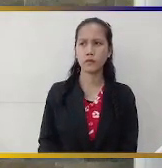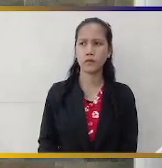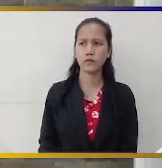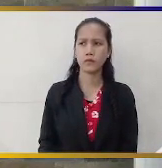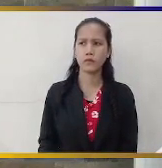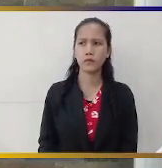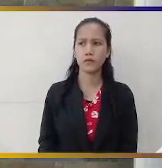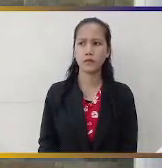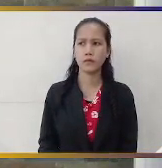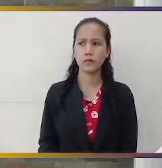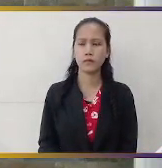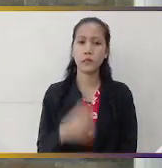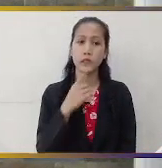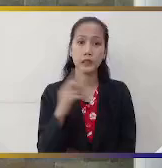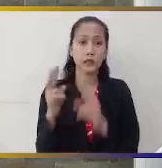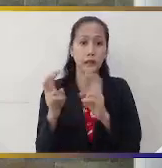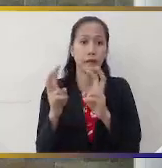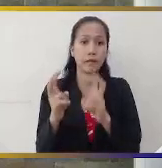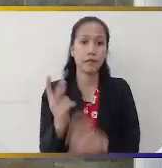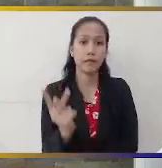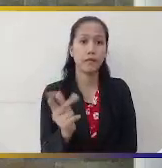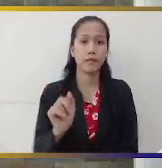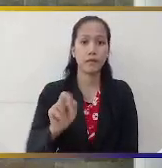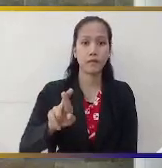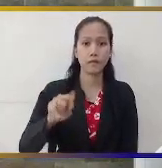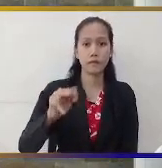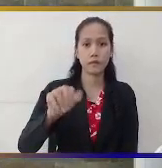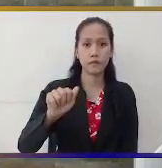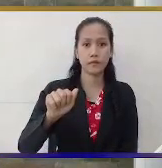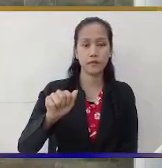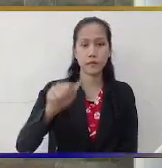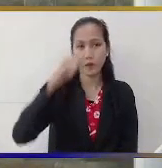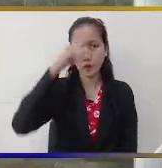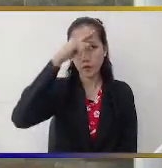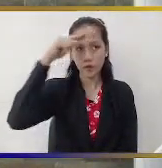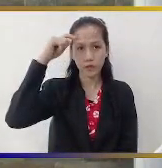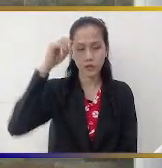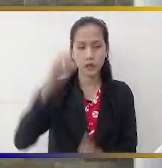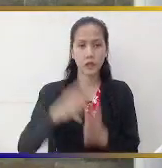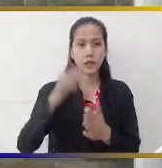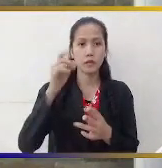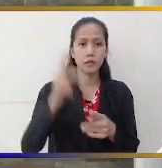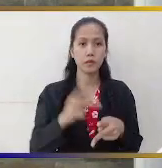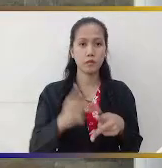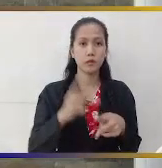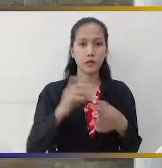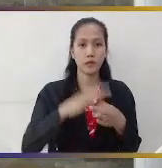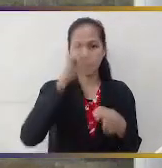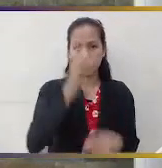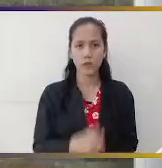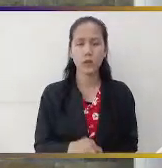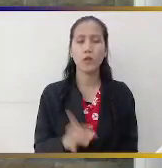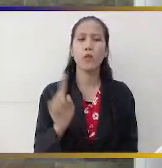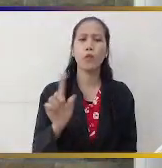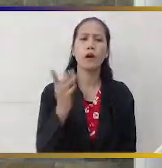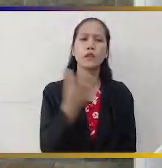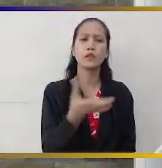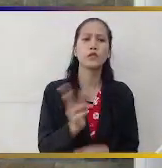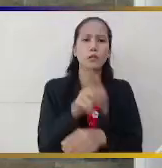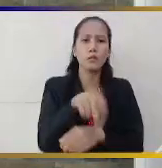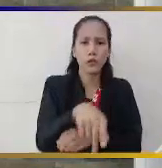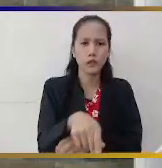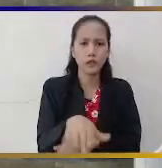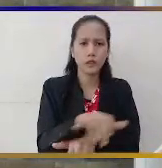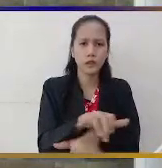it karma. Why? Because it's a principle of God. What you sow, you reap. Say it with me. What you sow,